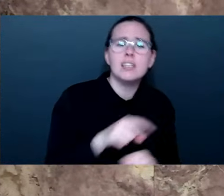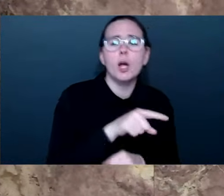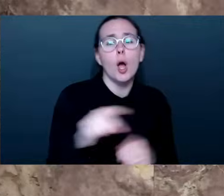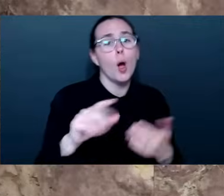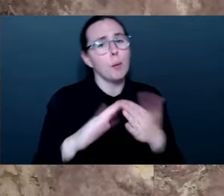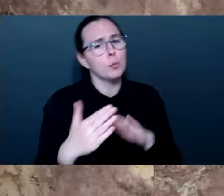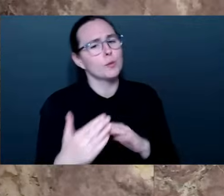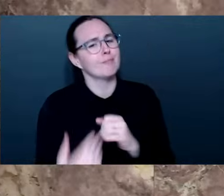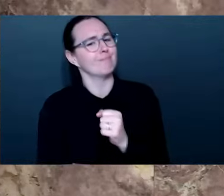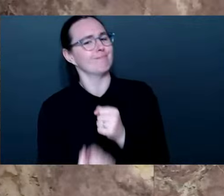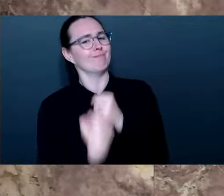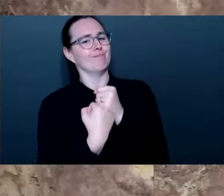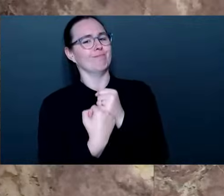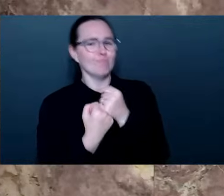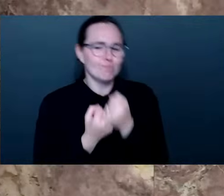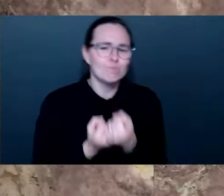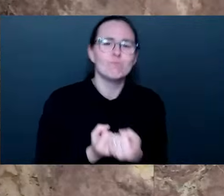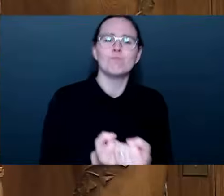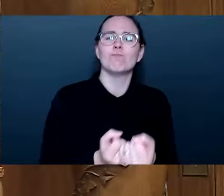do this work.